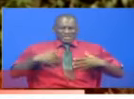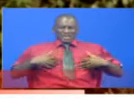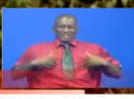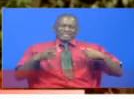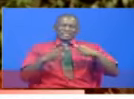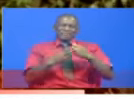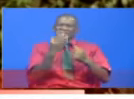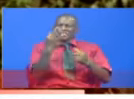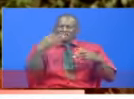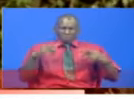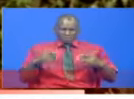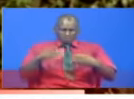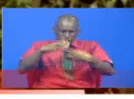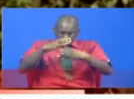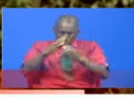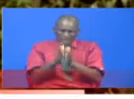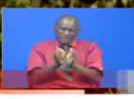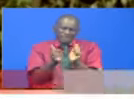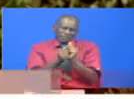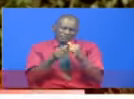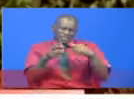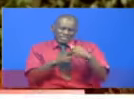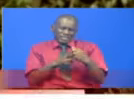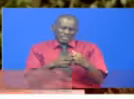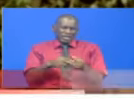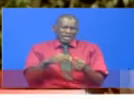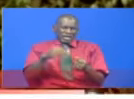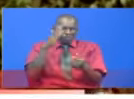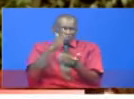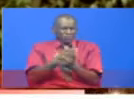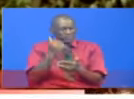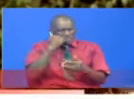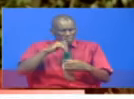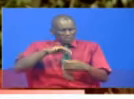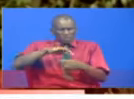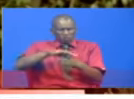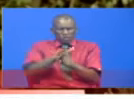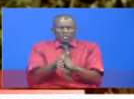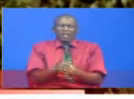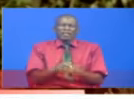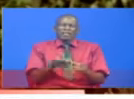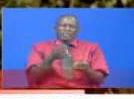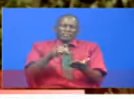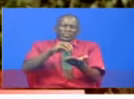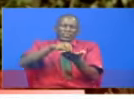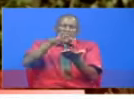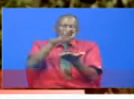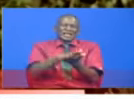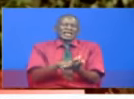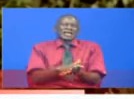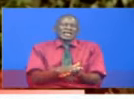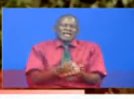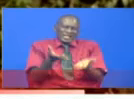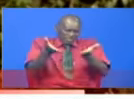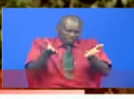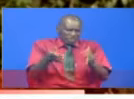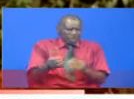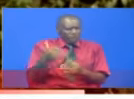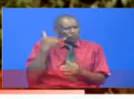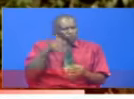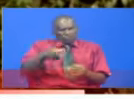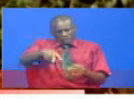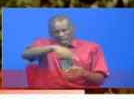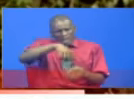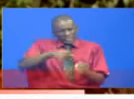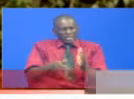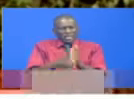samples and 15 turning positive. Again, this data is available if upon request at the Emergency Operations